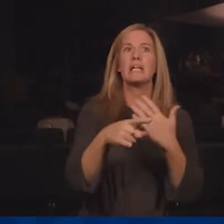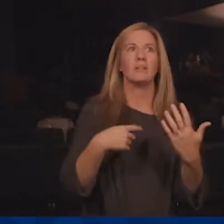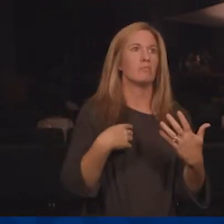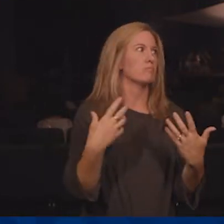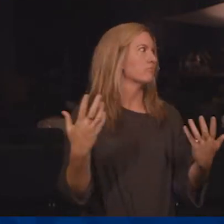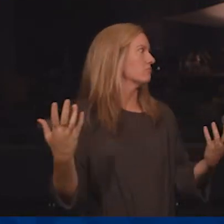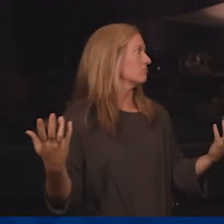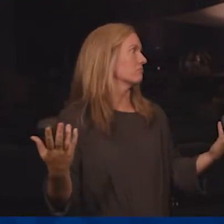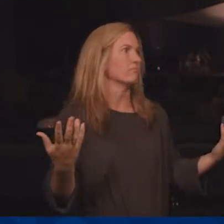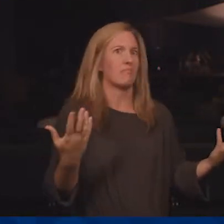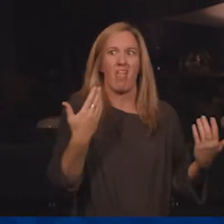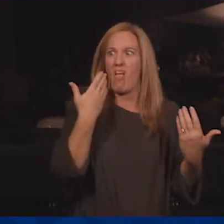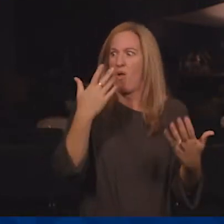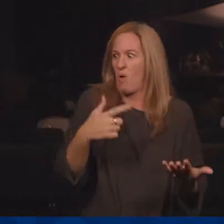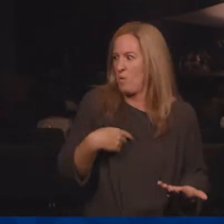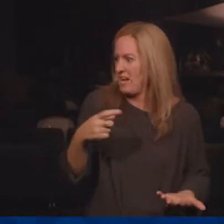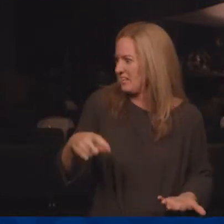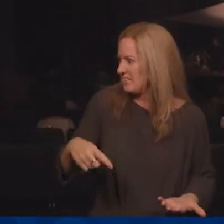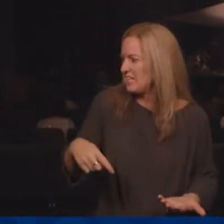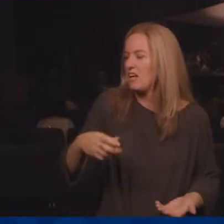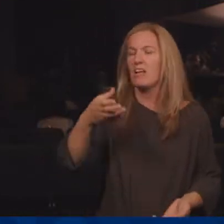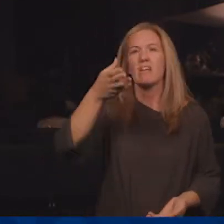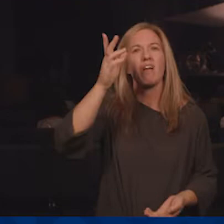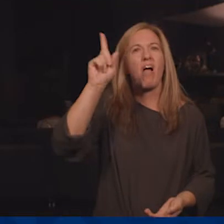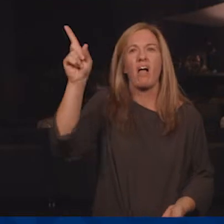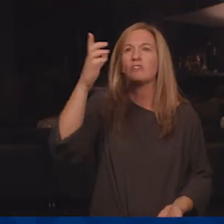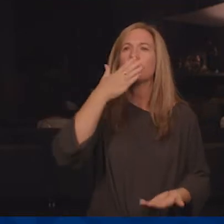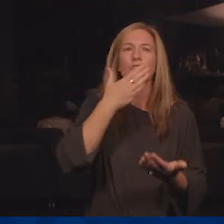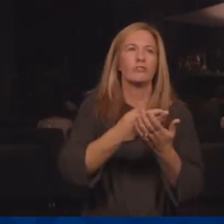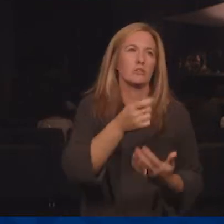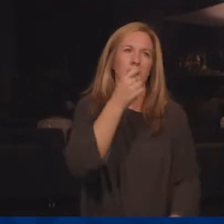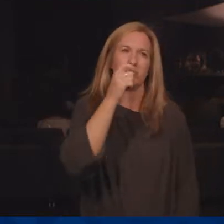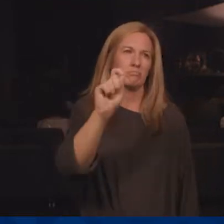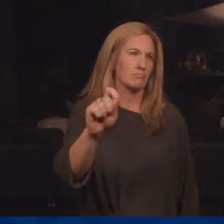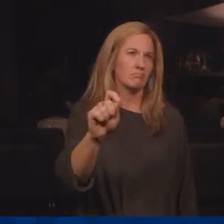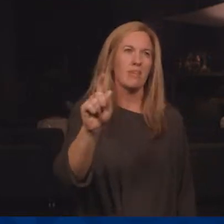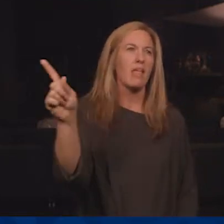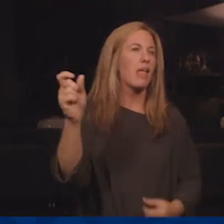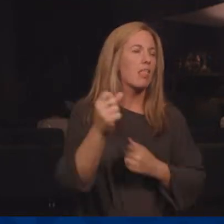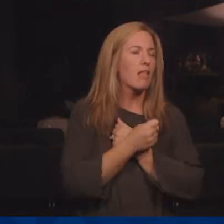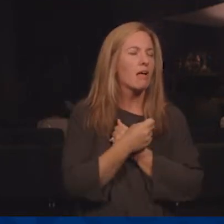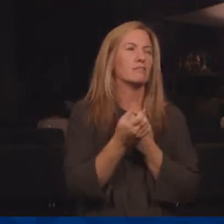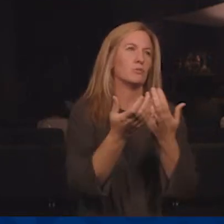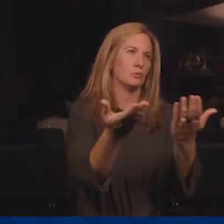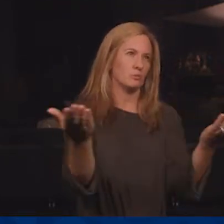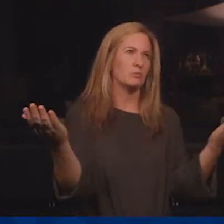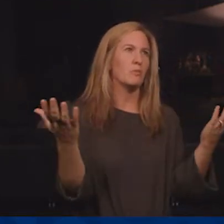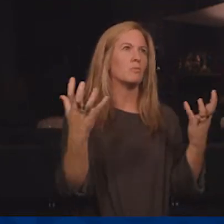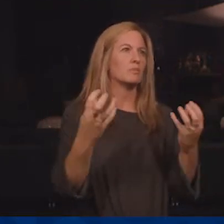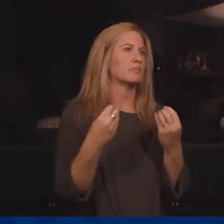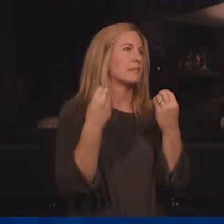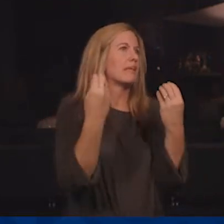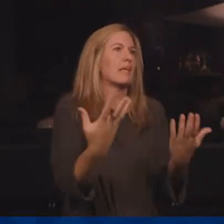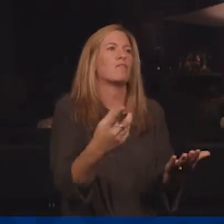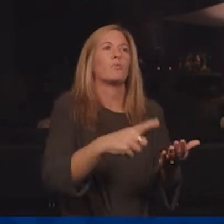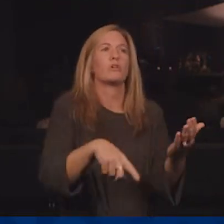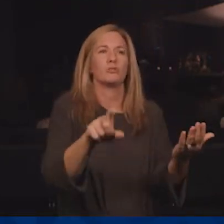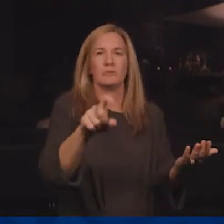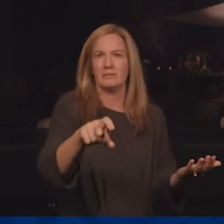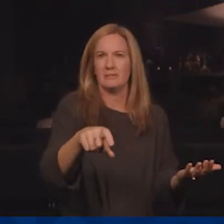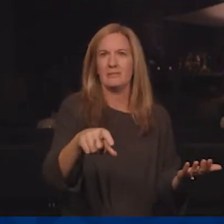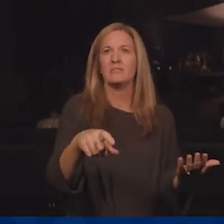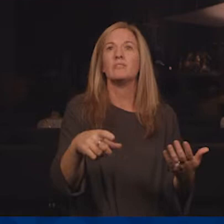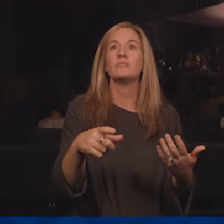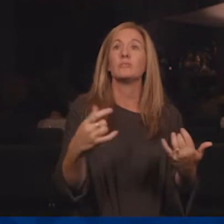need. God is good and loves you and wants to give you what you need. So as we continue to worship today, I